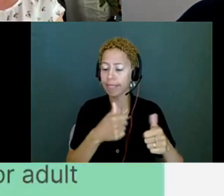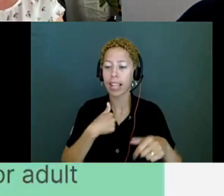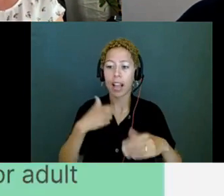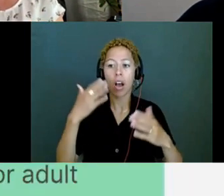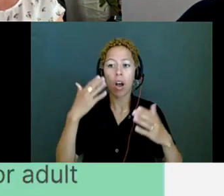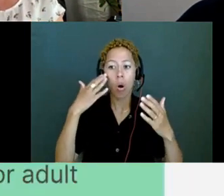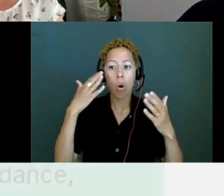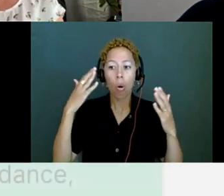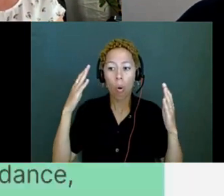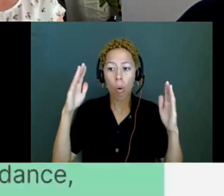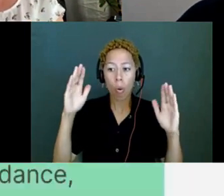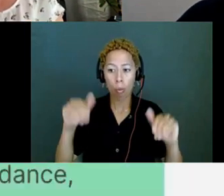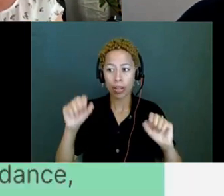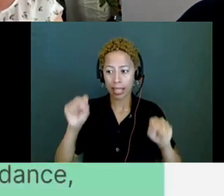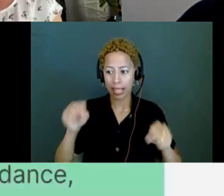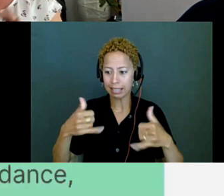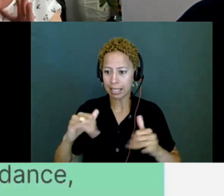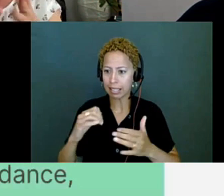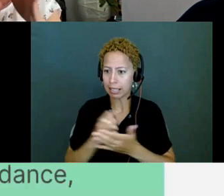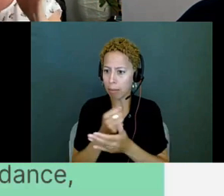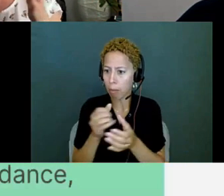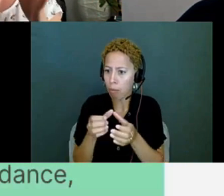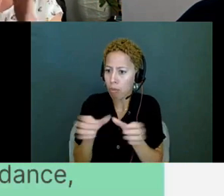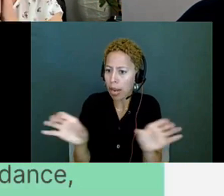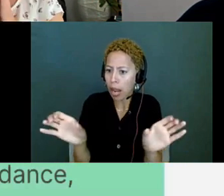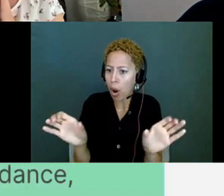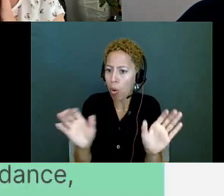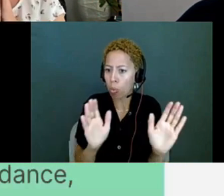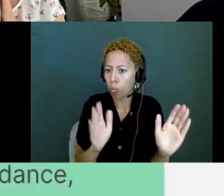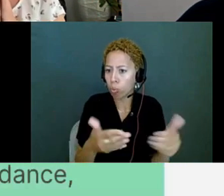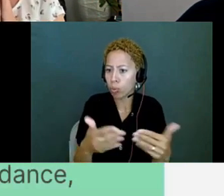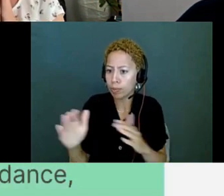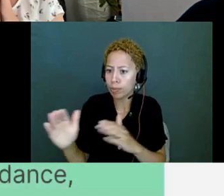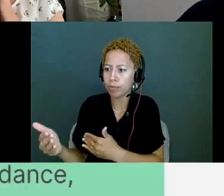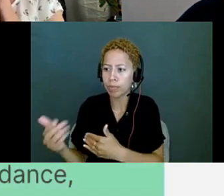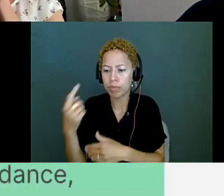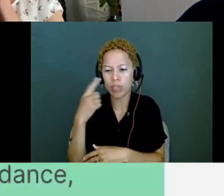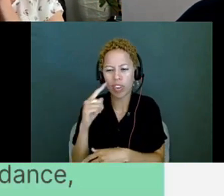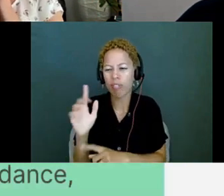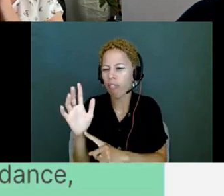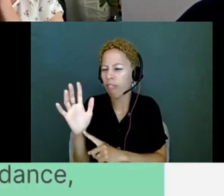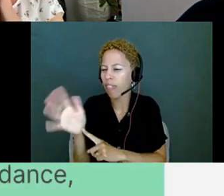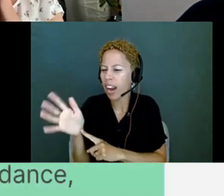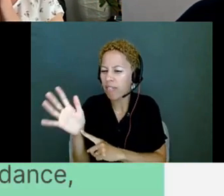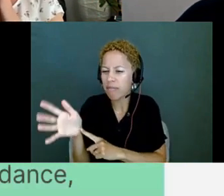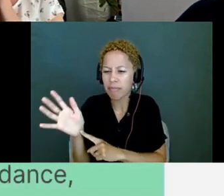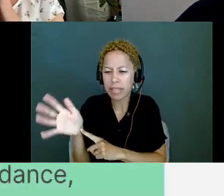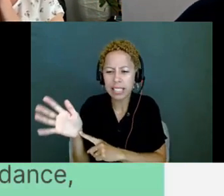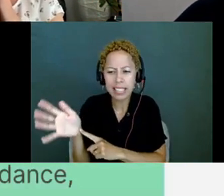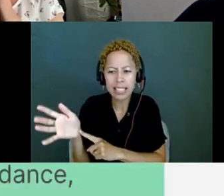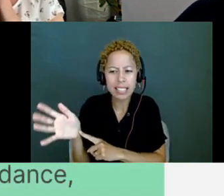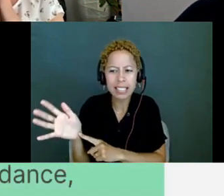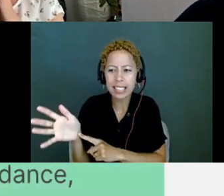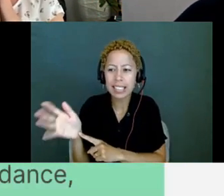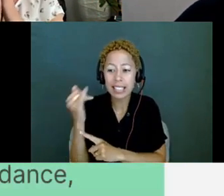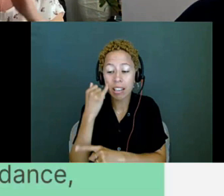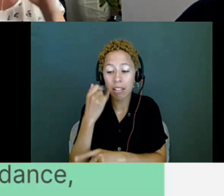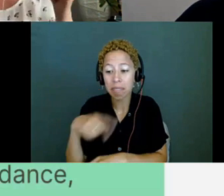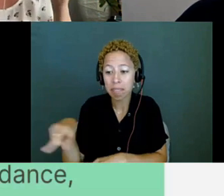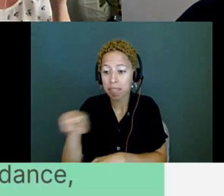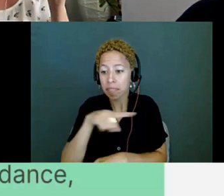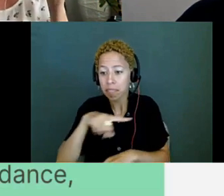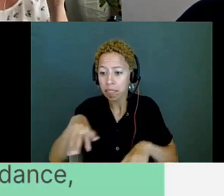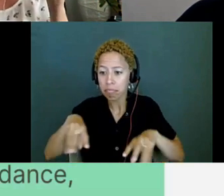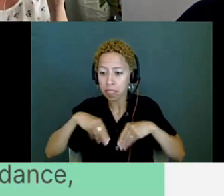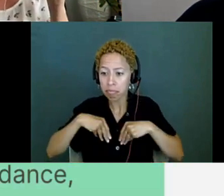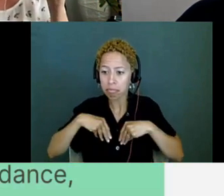can still put you into the breakout rooms just for maybe 5 minutes, if that's okay with all of you. I'm